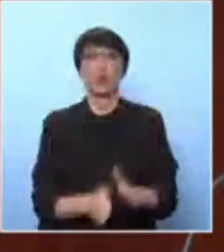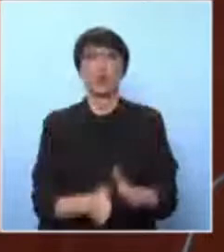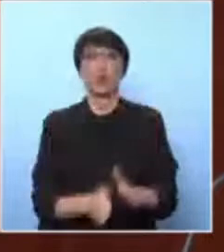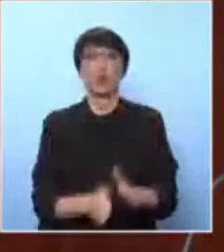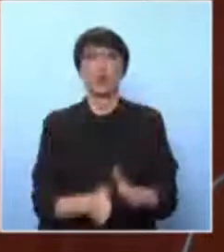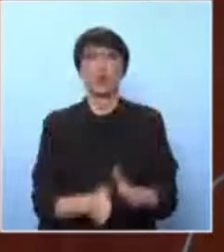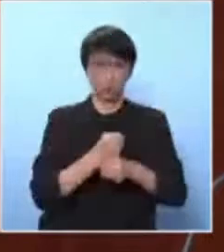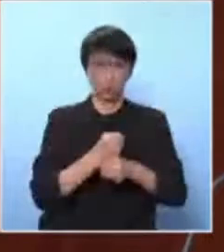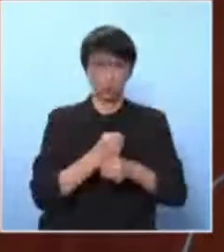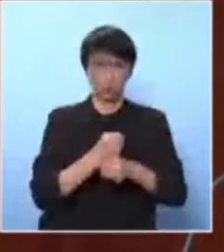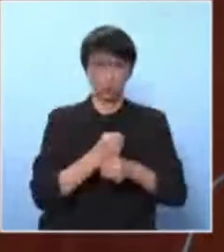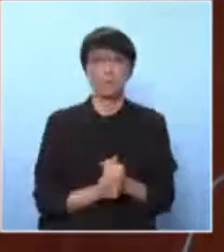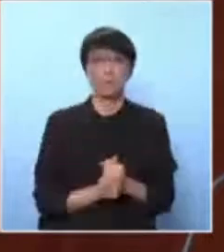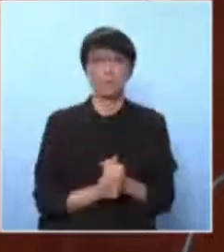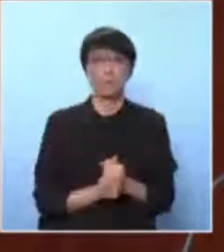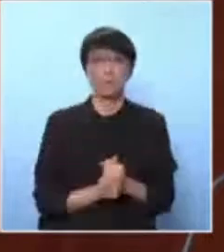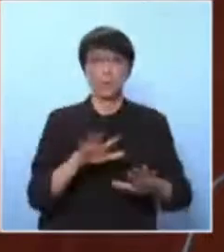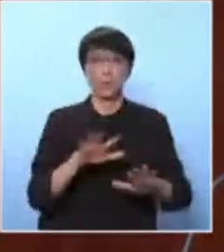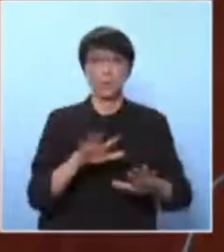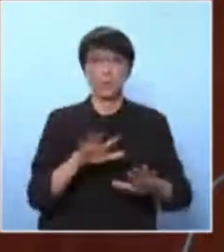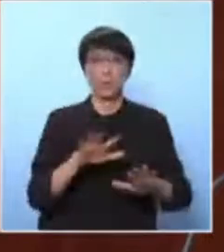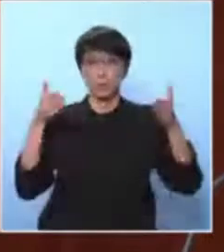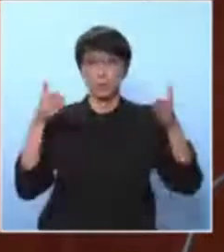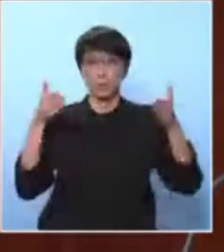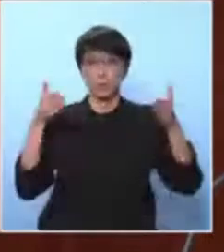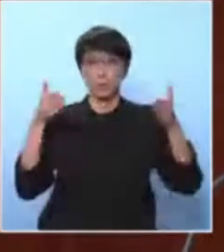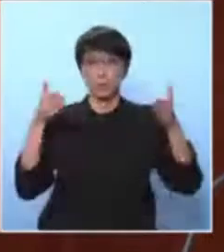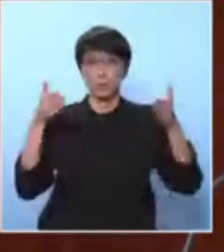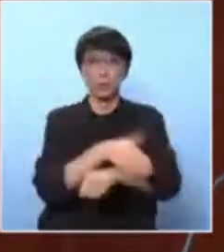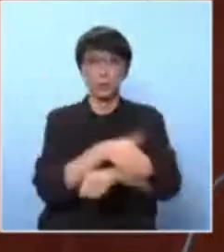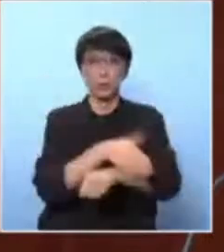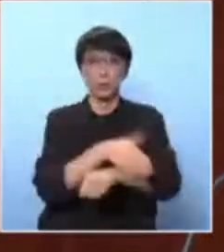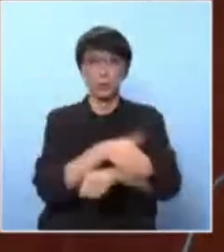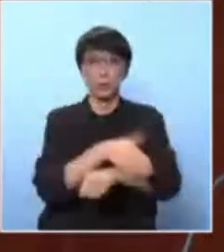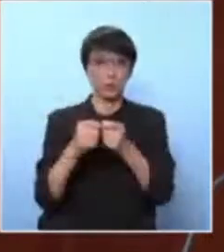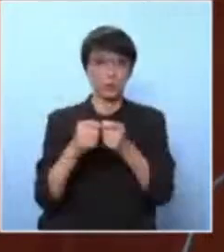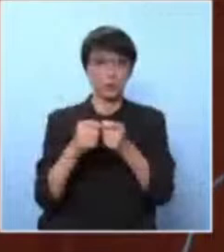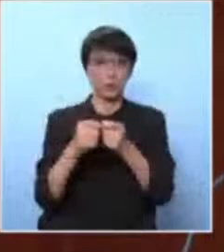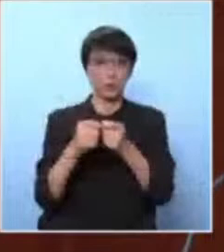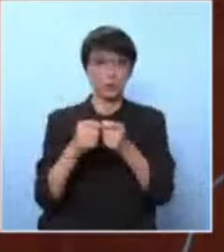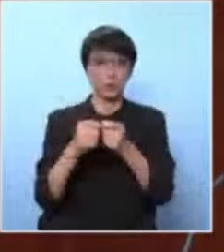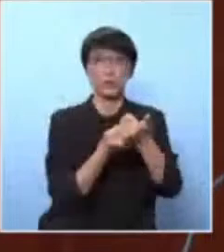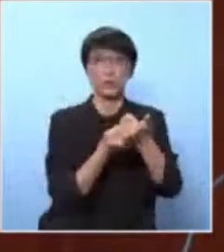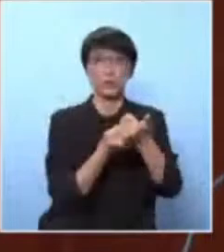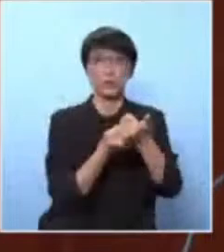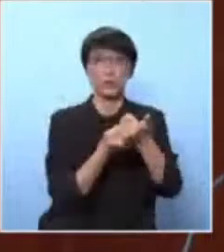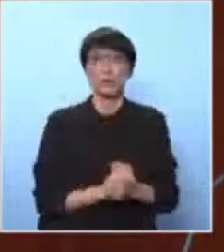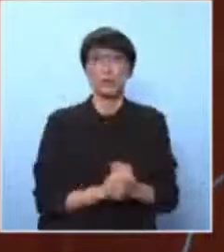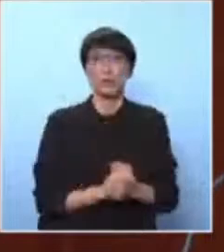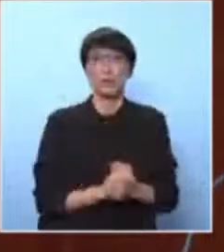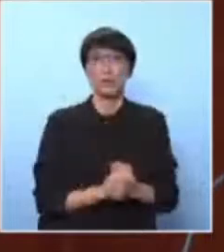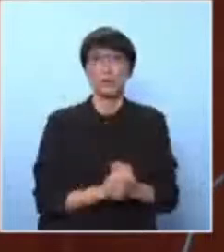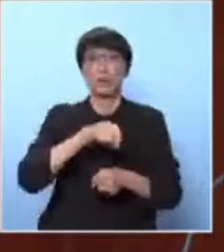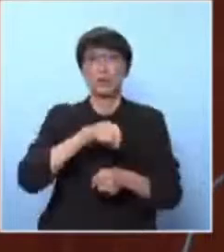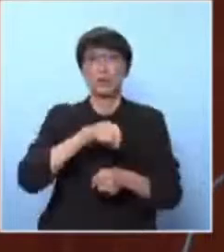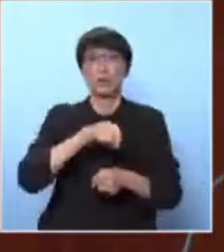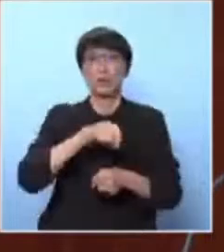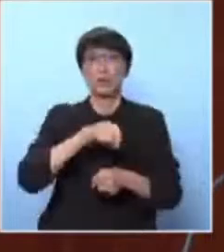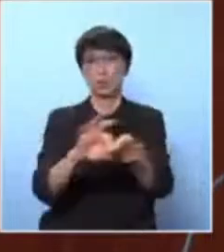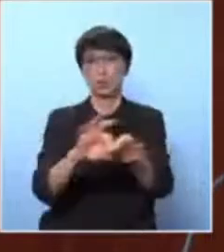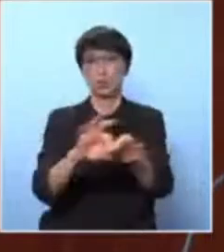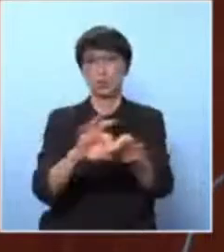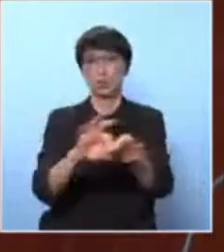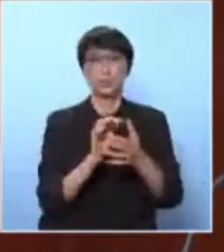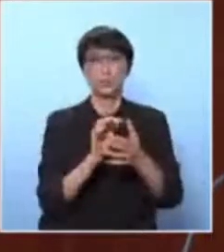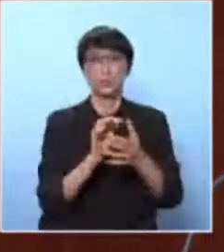converging community resources and efforts to support district work and foster ties with the communities. The